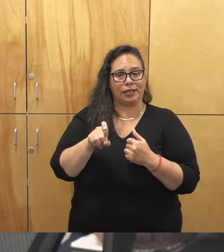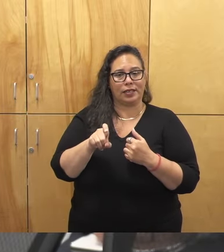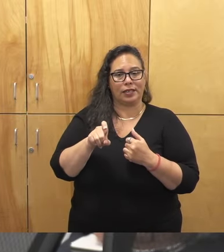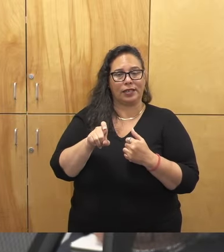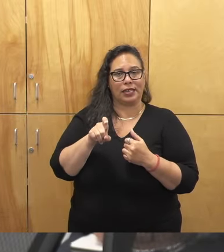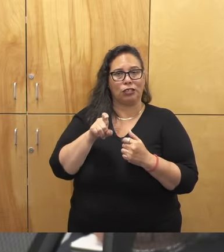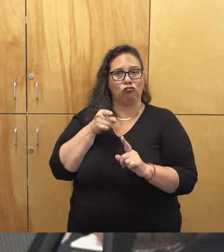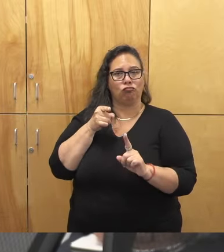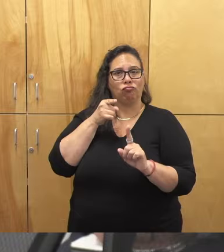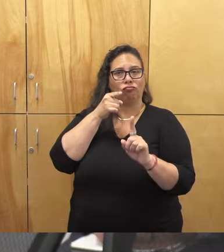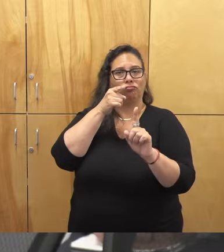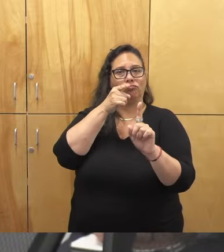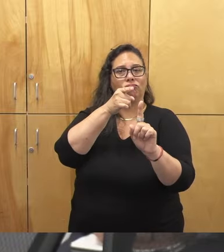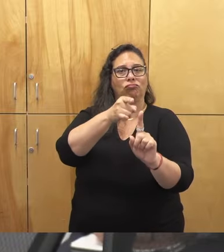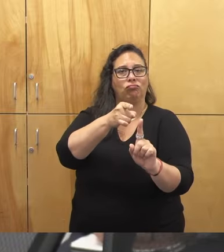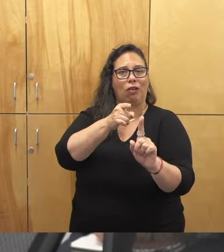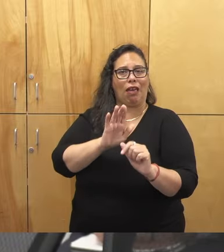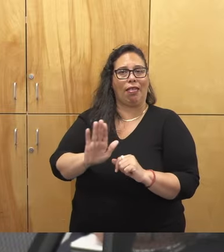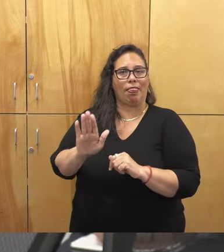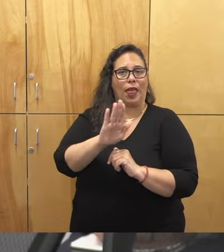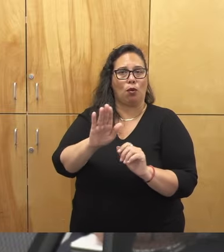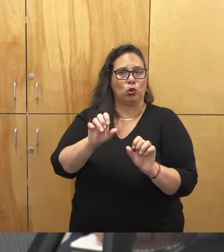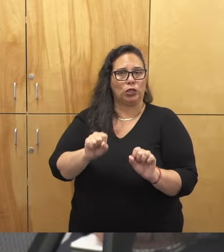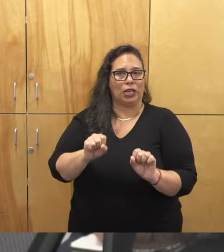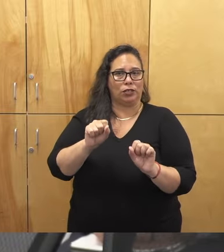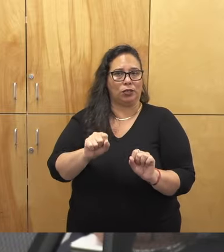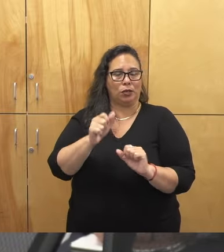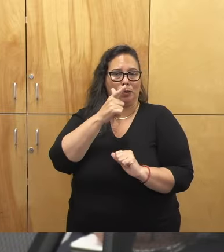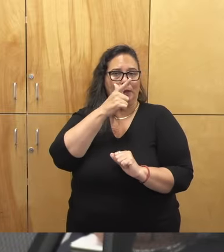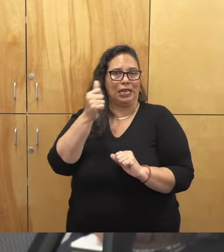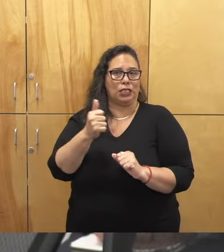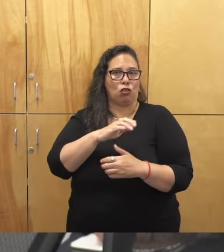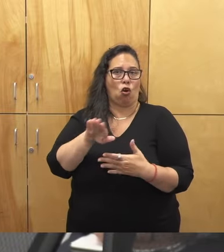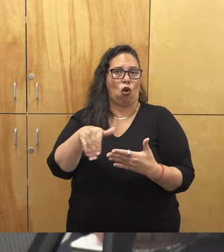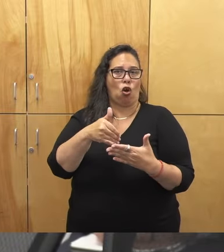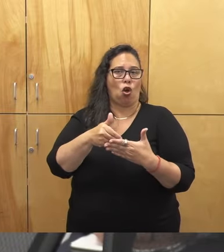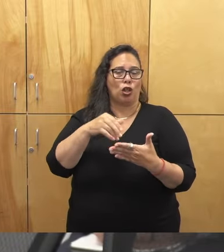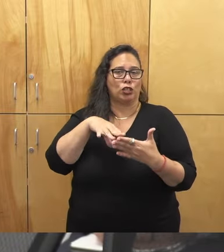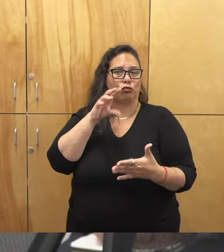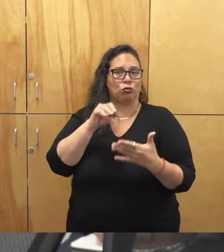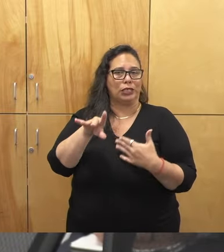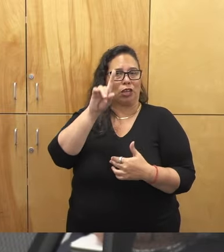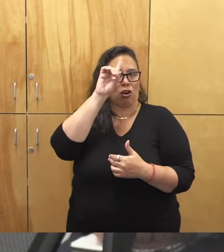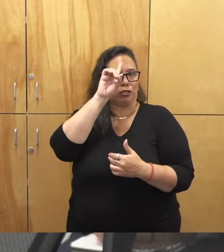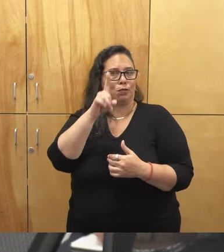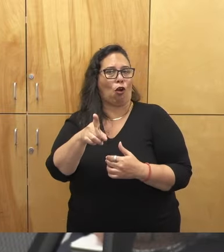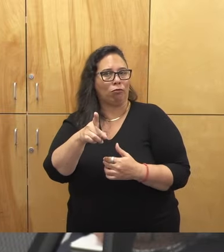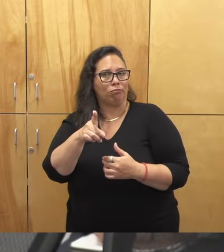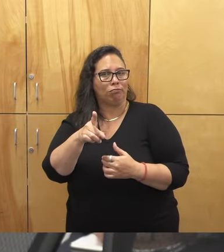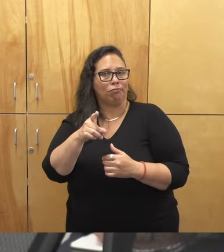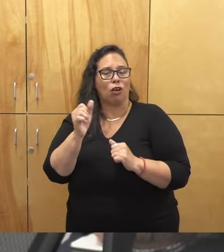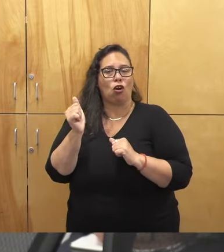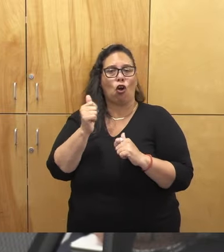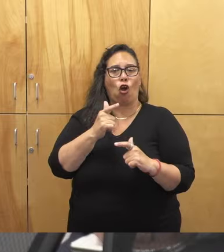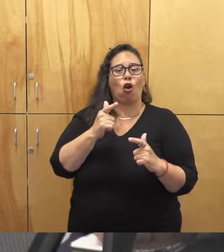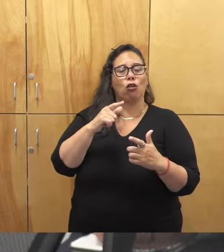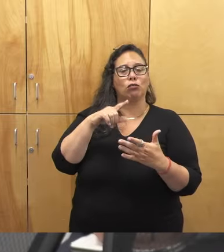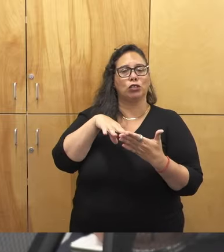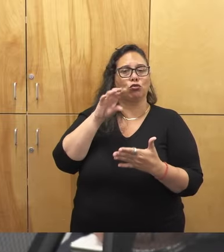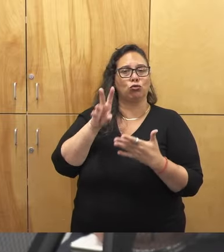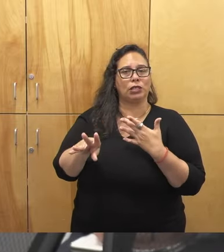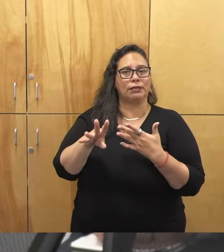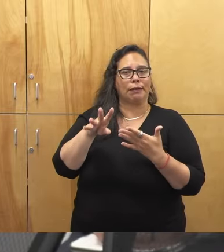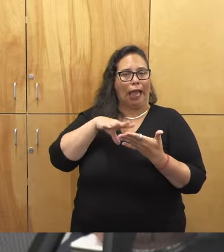reach and their potential, because all students are smart. All students can learn and do